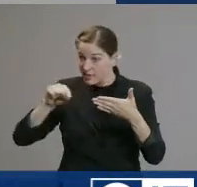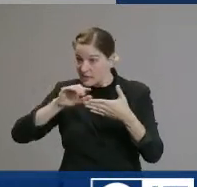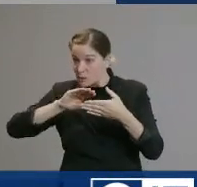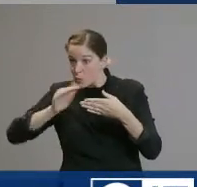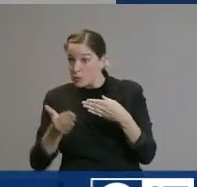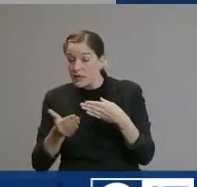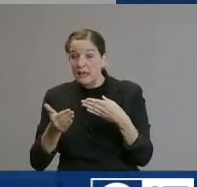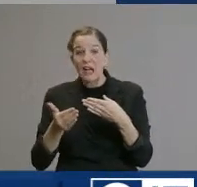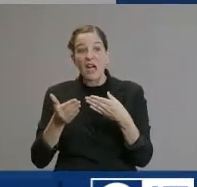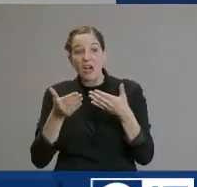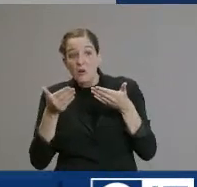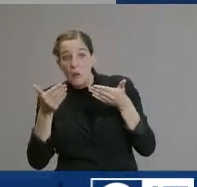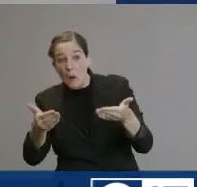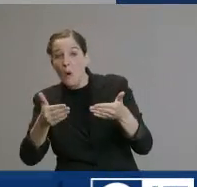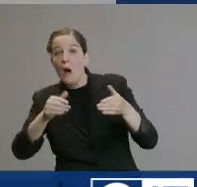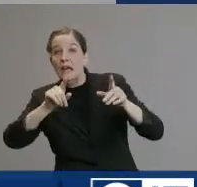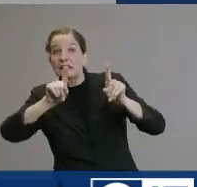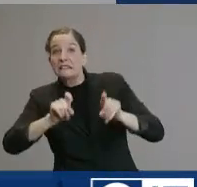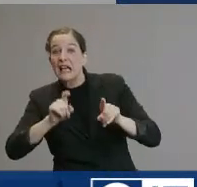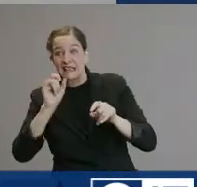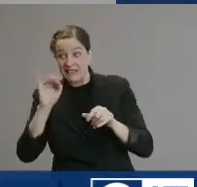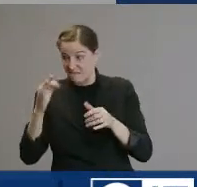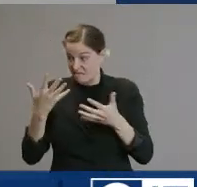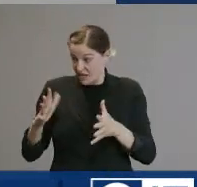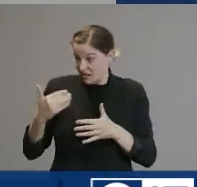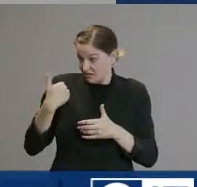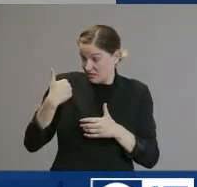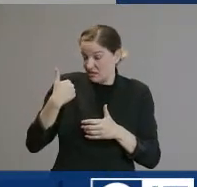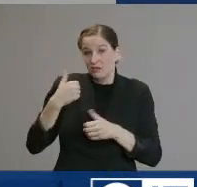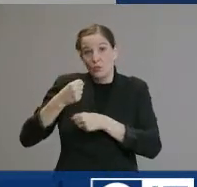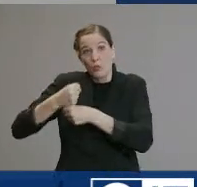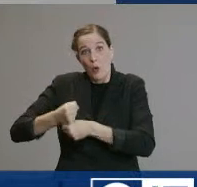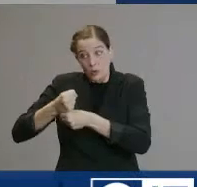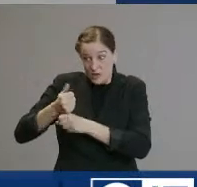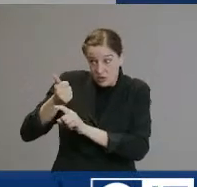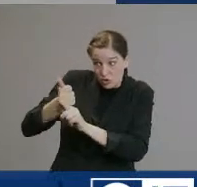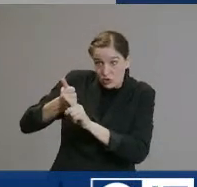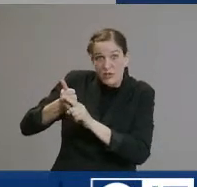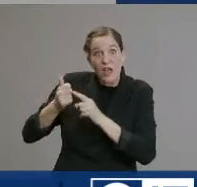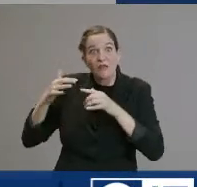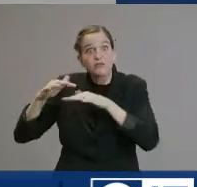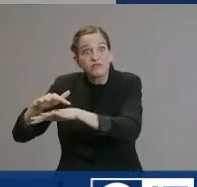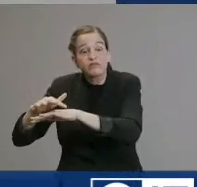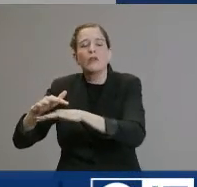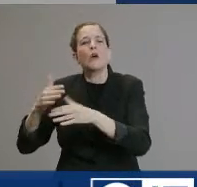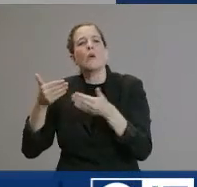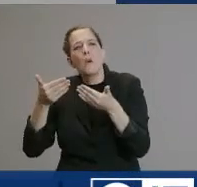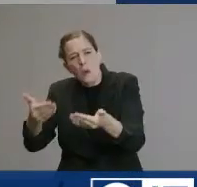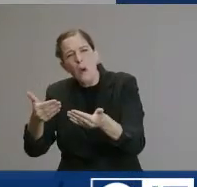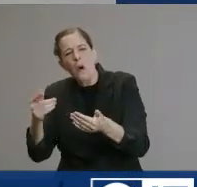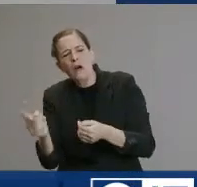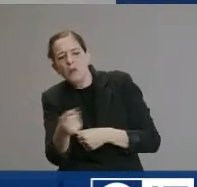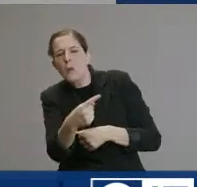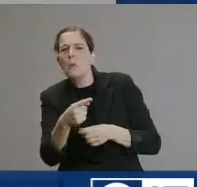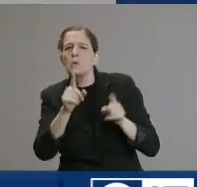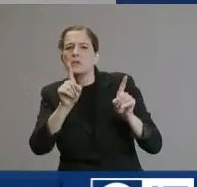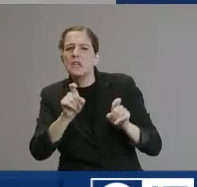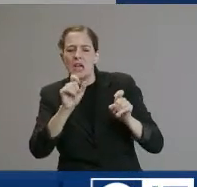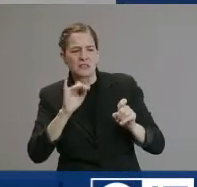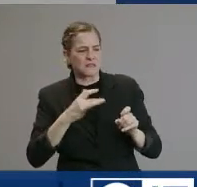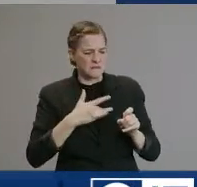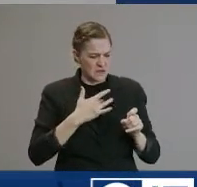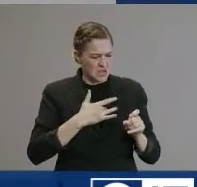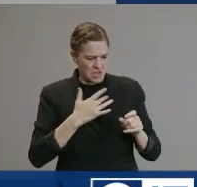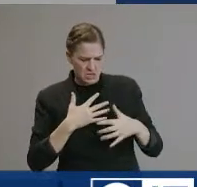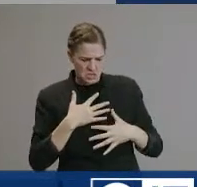probably be a pretty good idea. You're recommending that protesters go to the test? I want, because now we have capacity, because